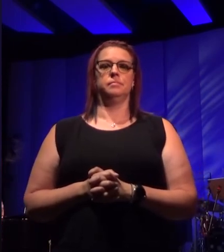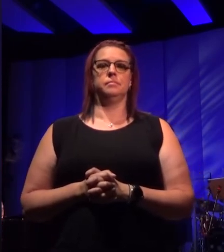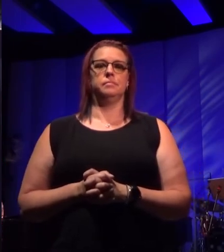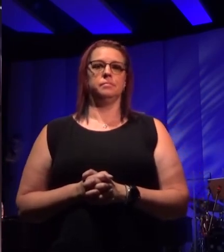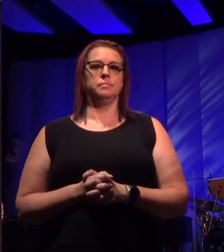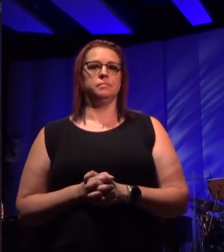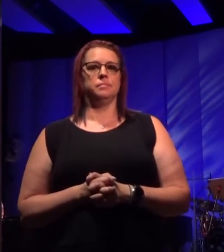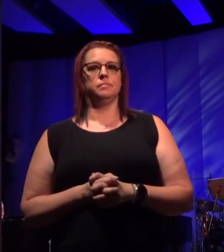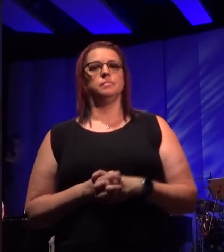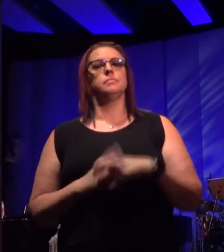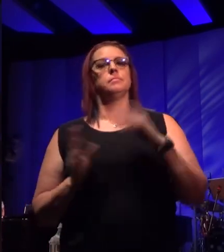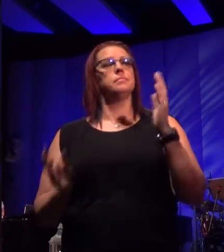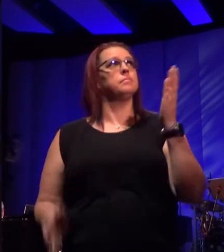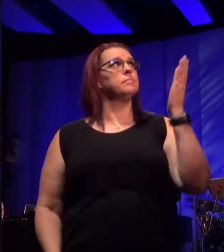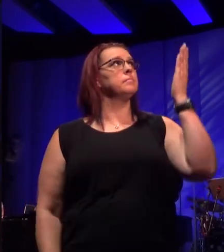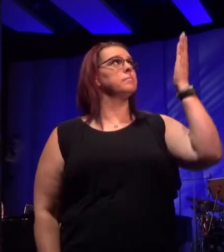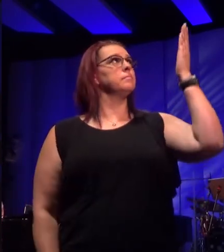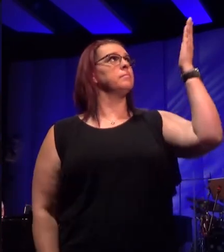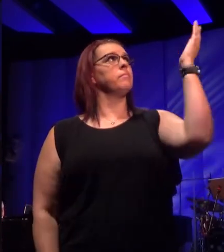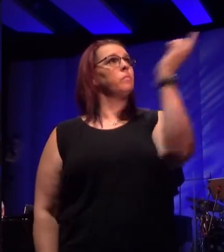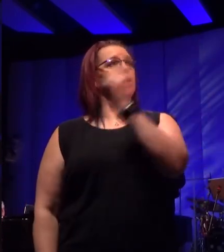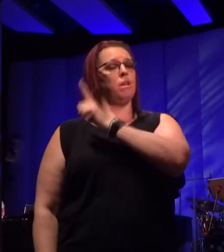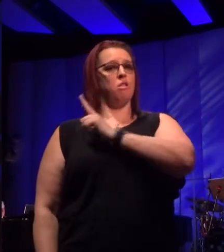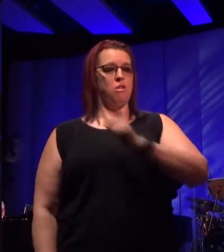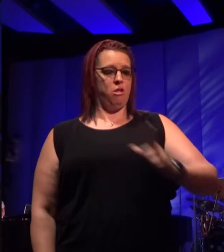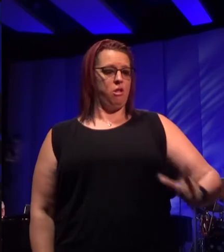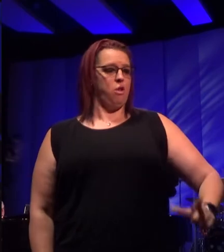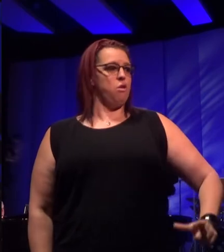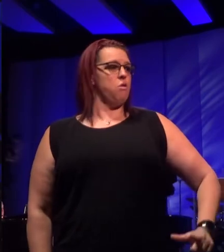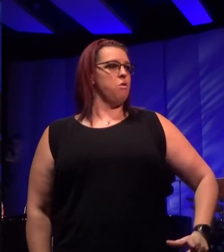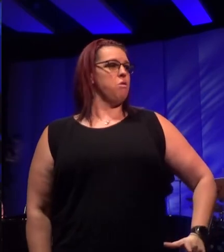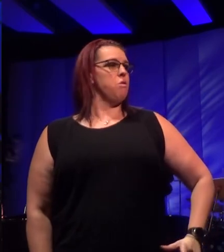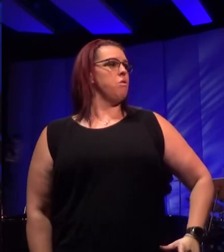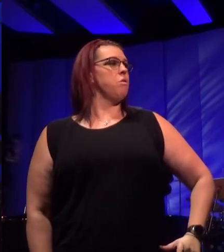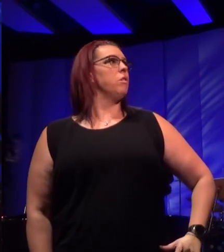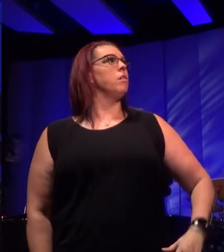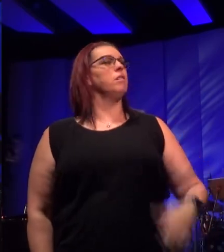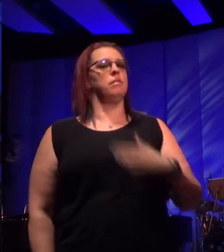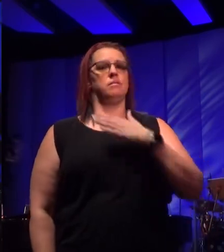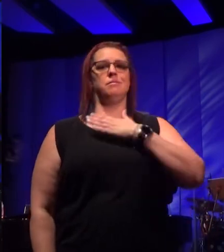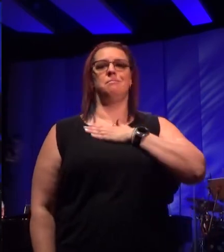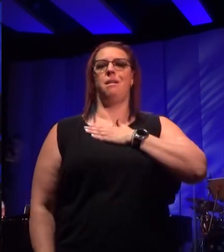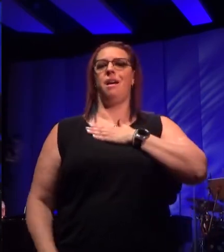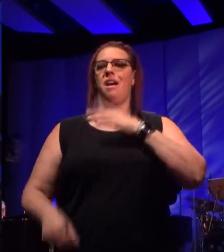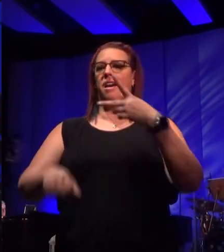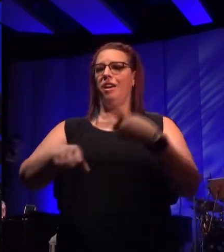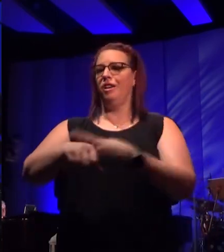The Lord is my shepherd,